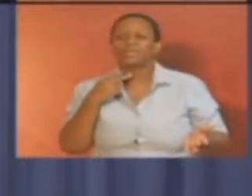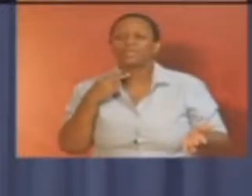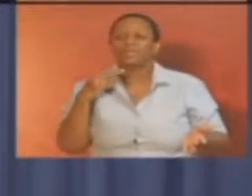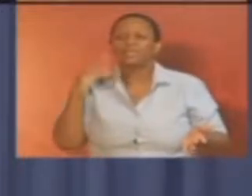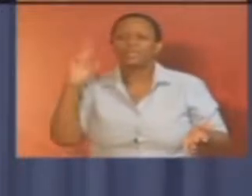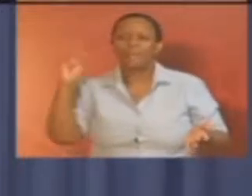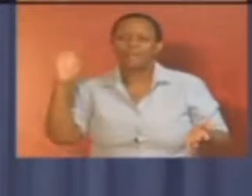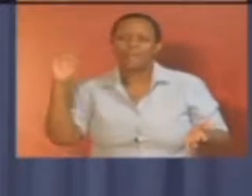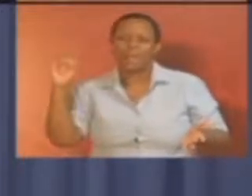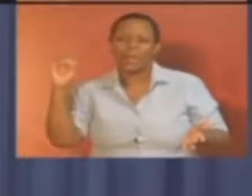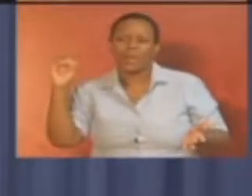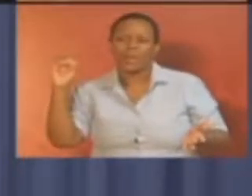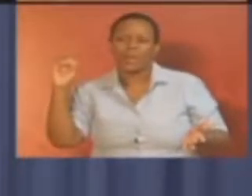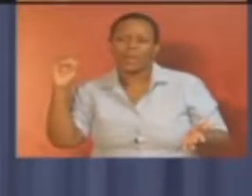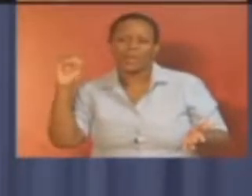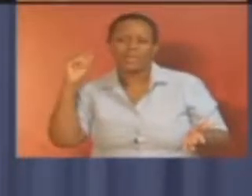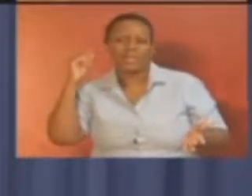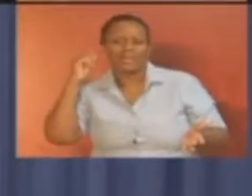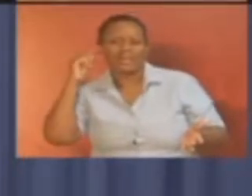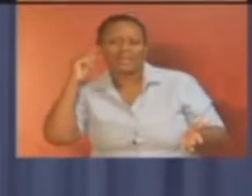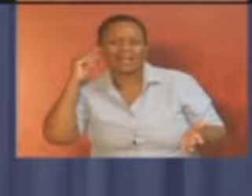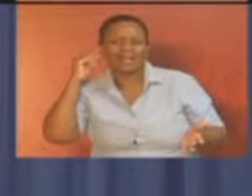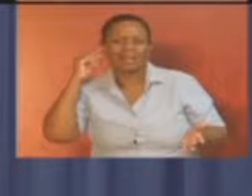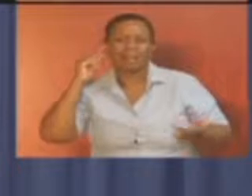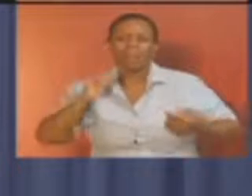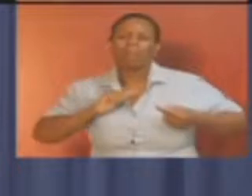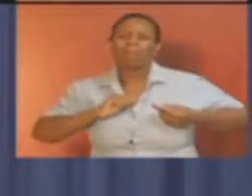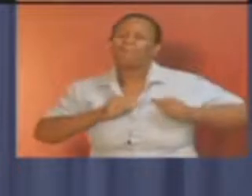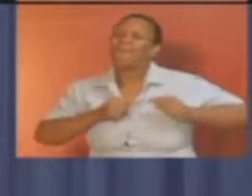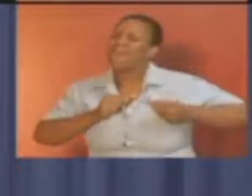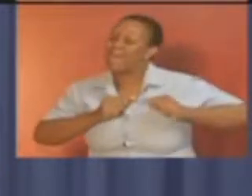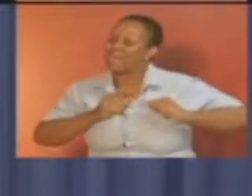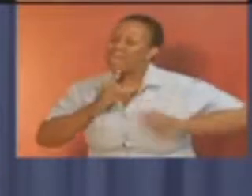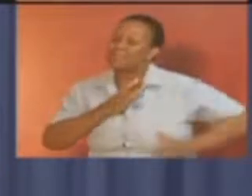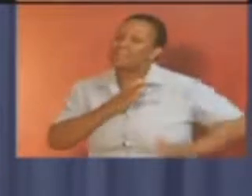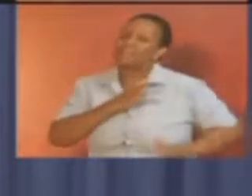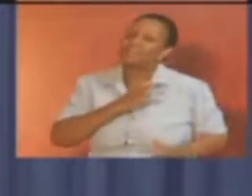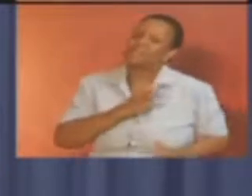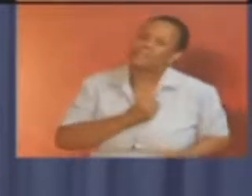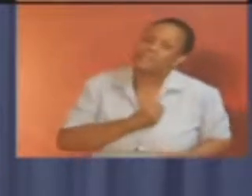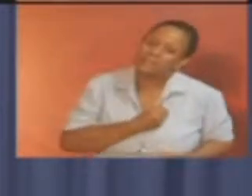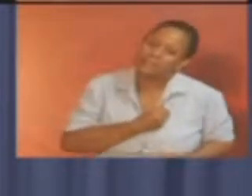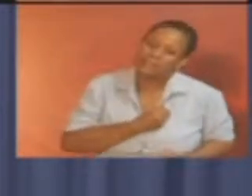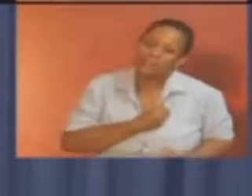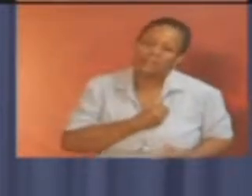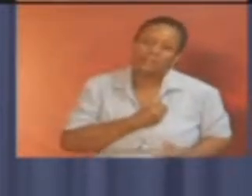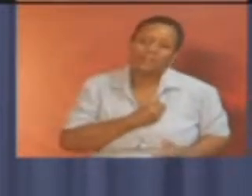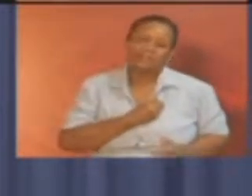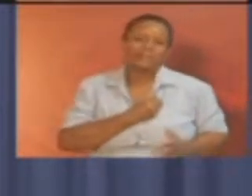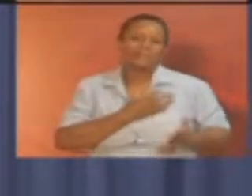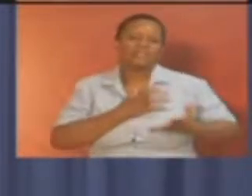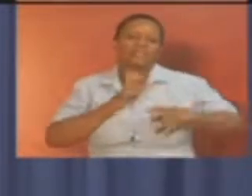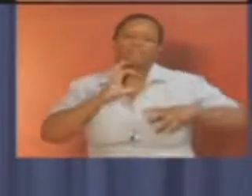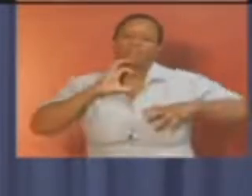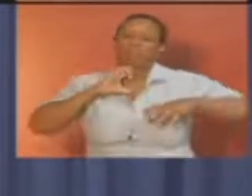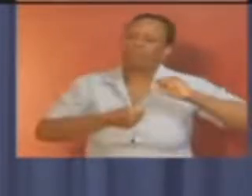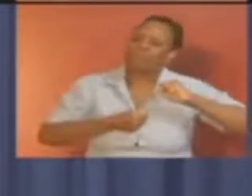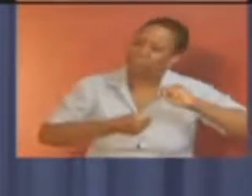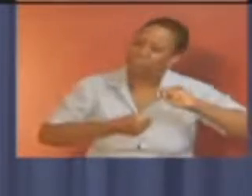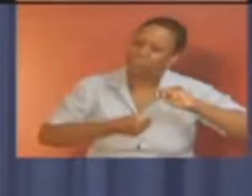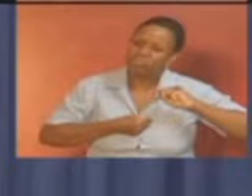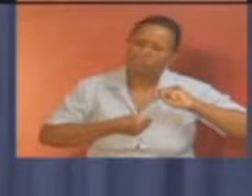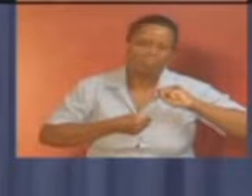The words I could use to describe their presentations today and their voices was that they were